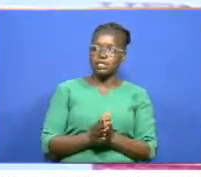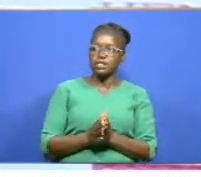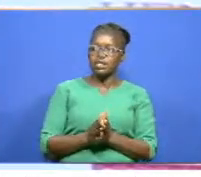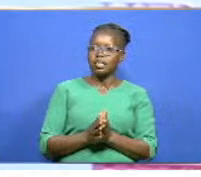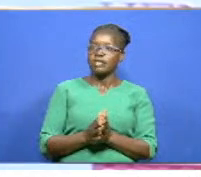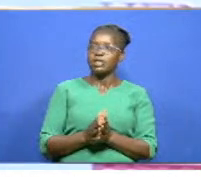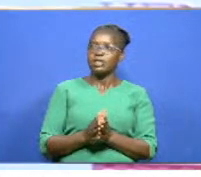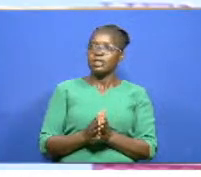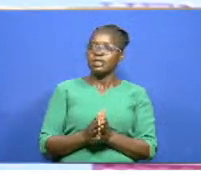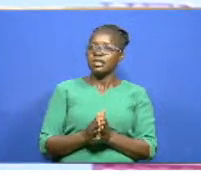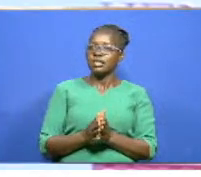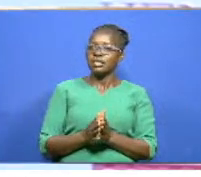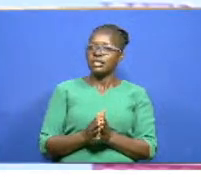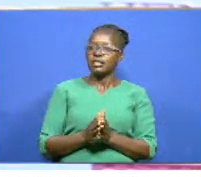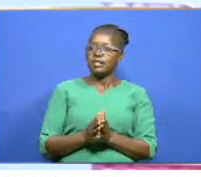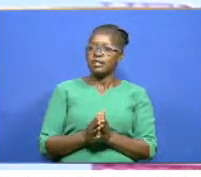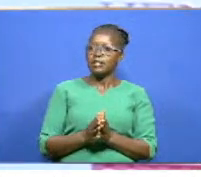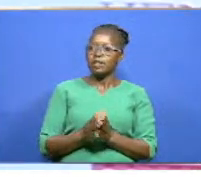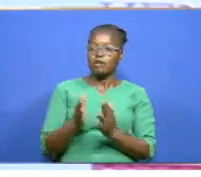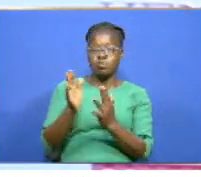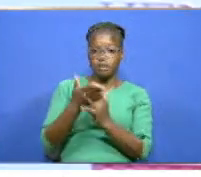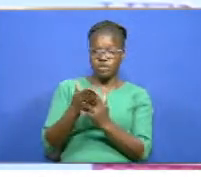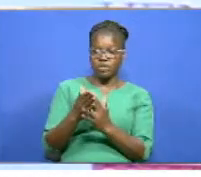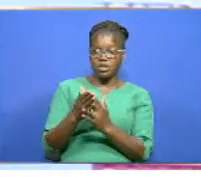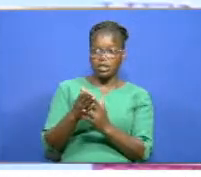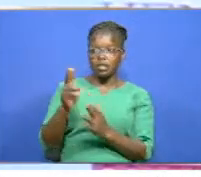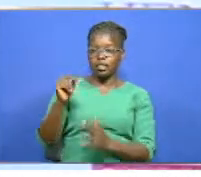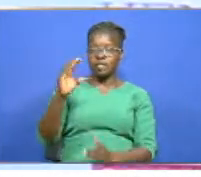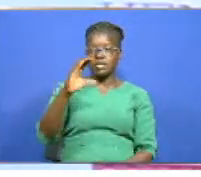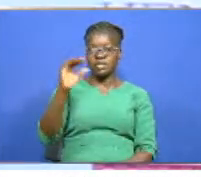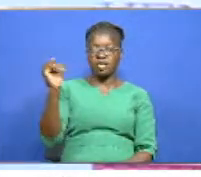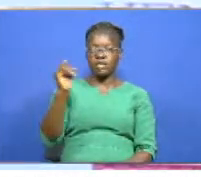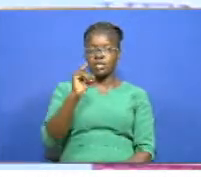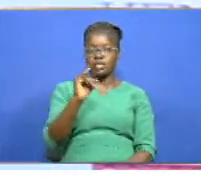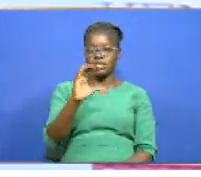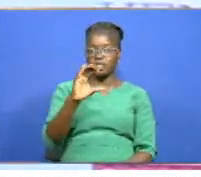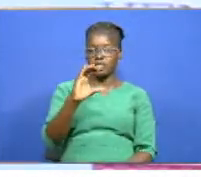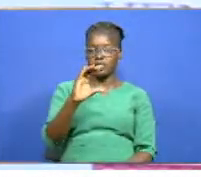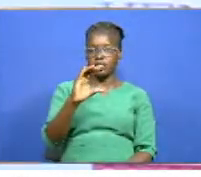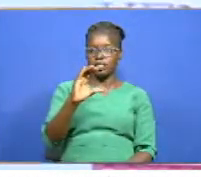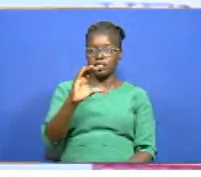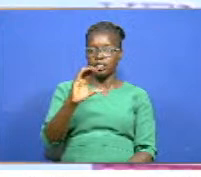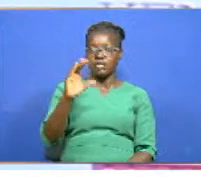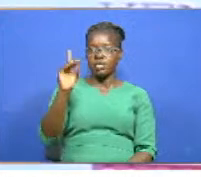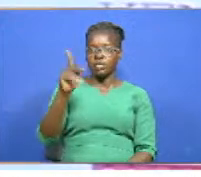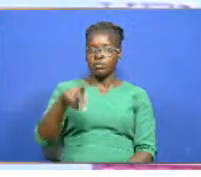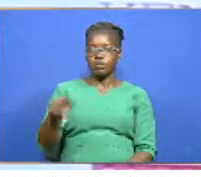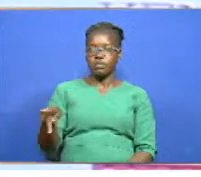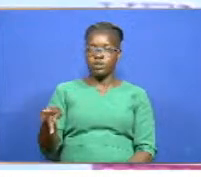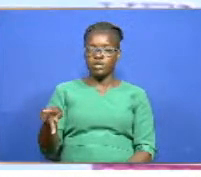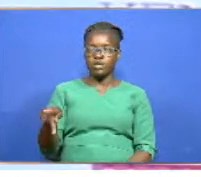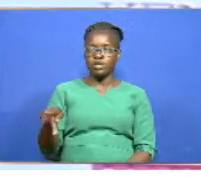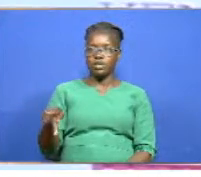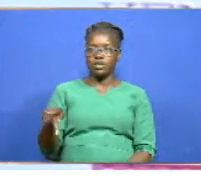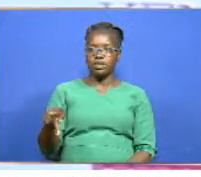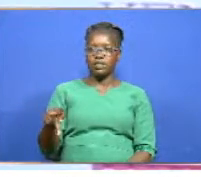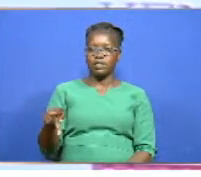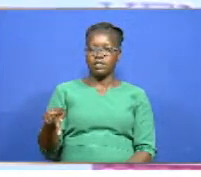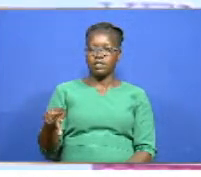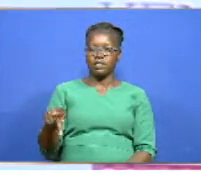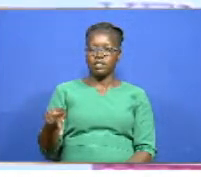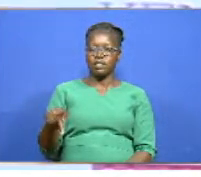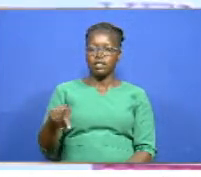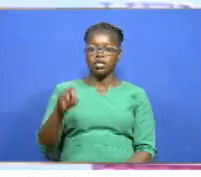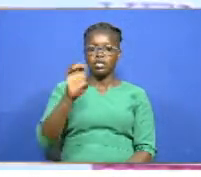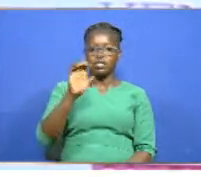force, okay, between NCIC, the DPP, the